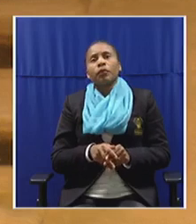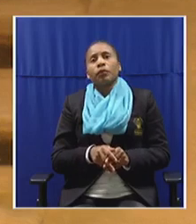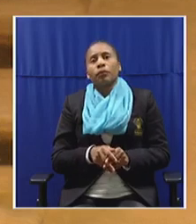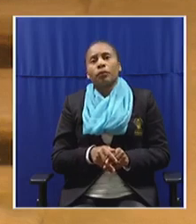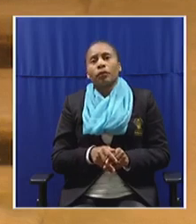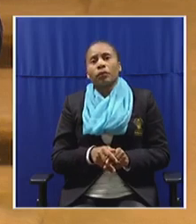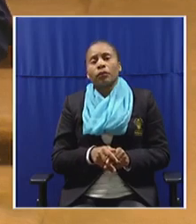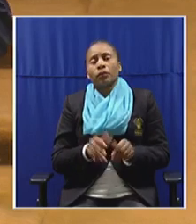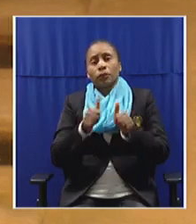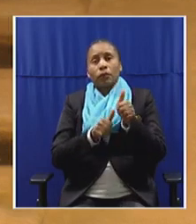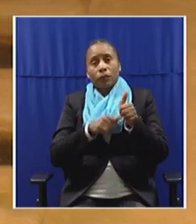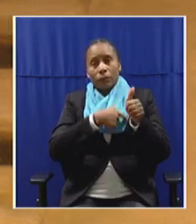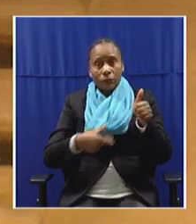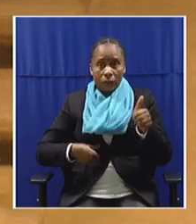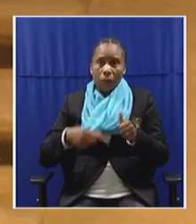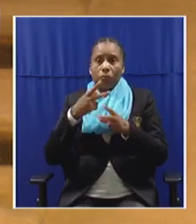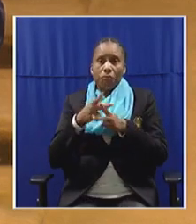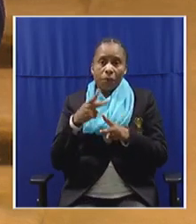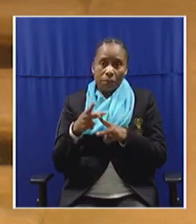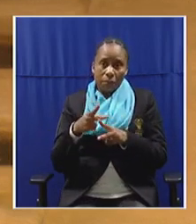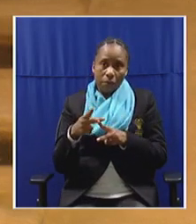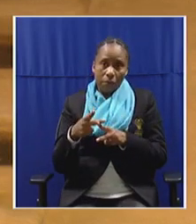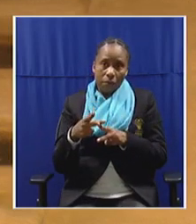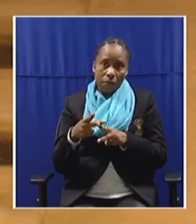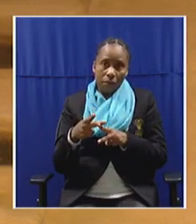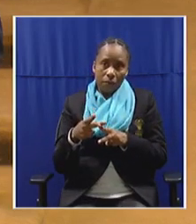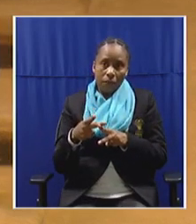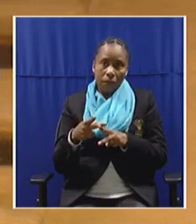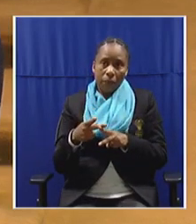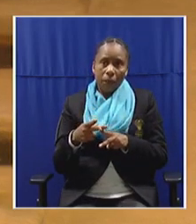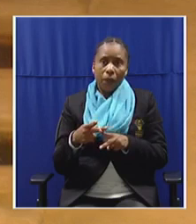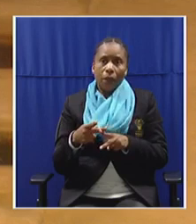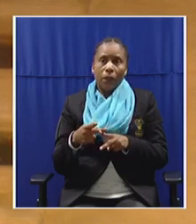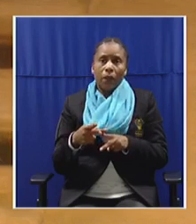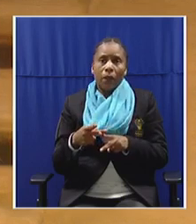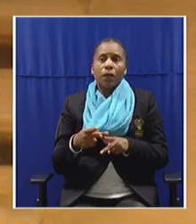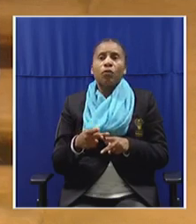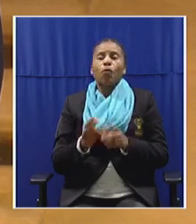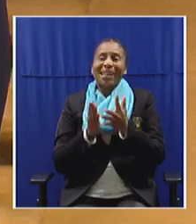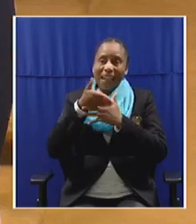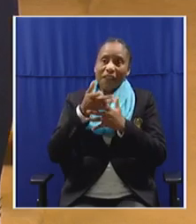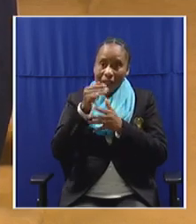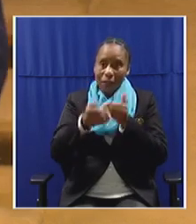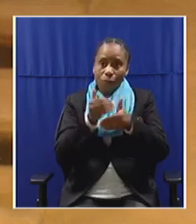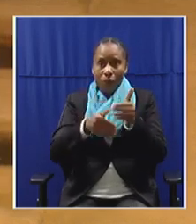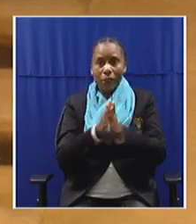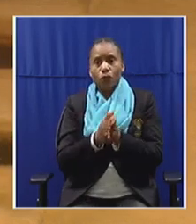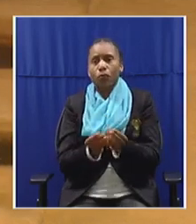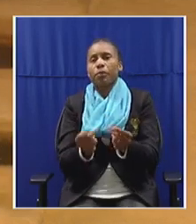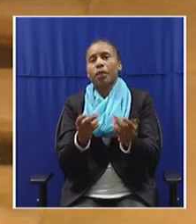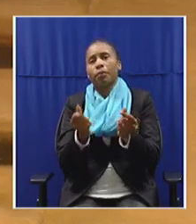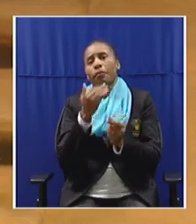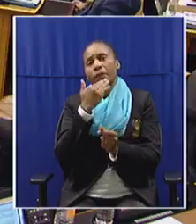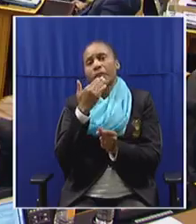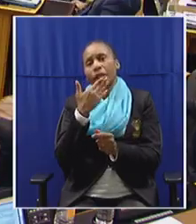President prepared to intervene with that process to speed it up? Thank you. Thank you,